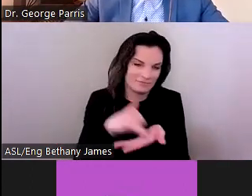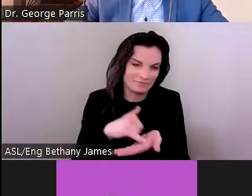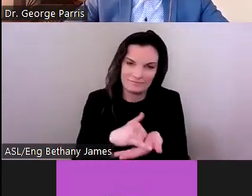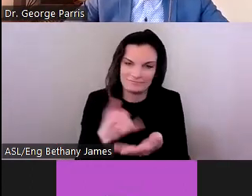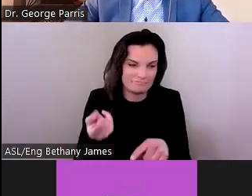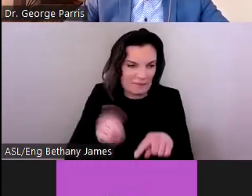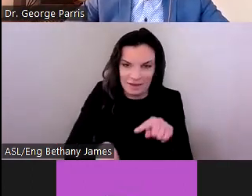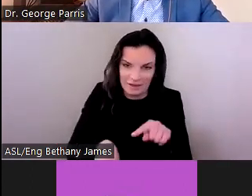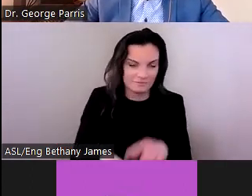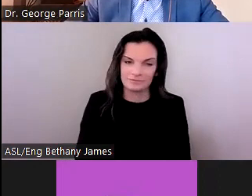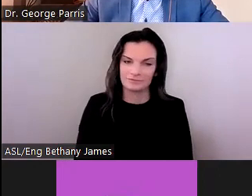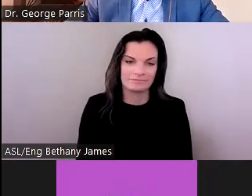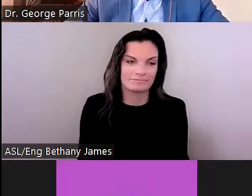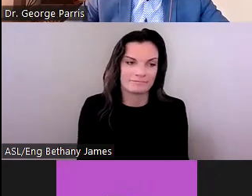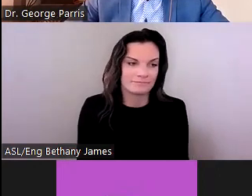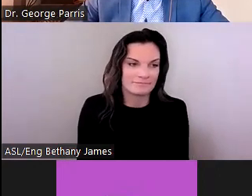function, how you cope.